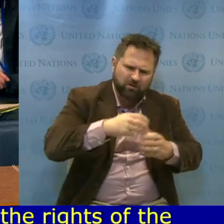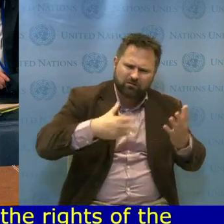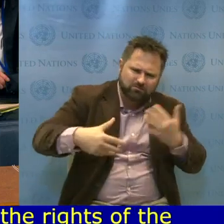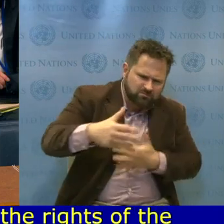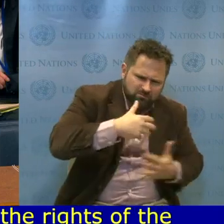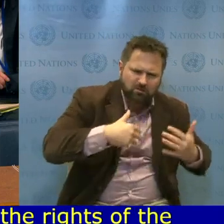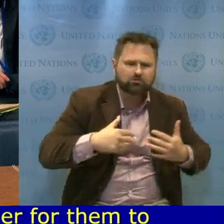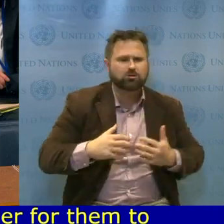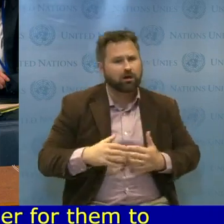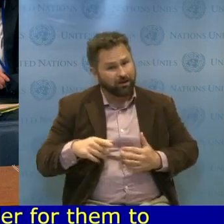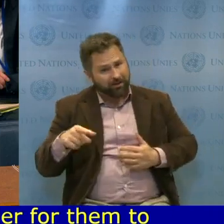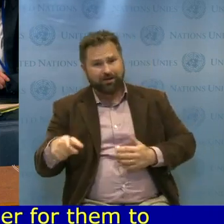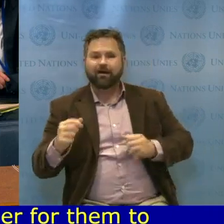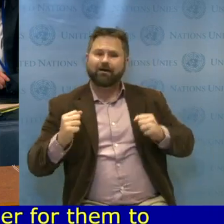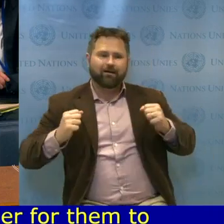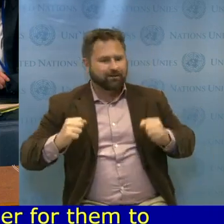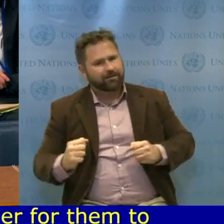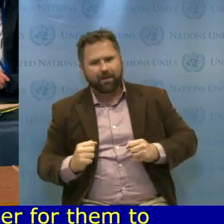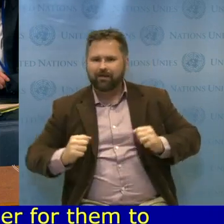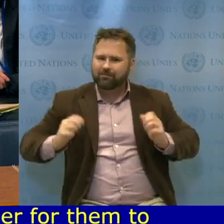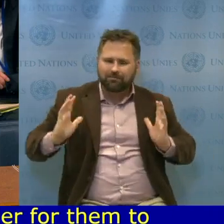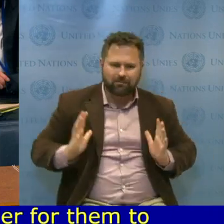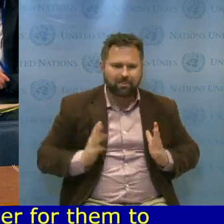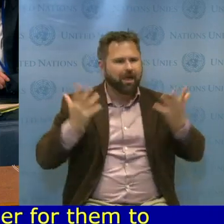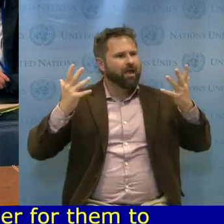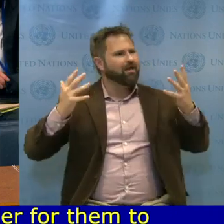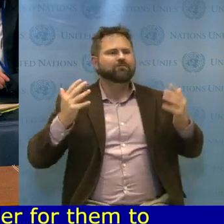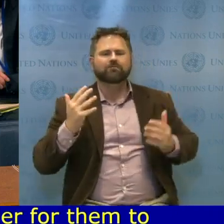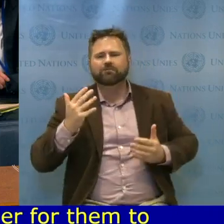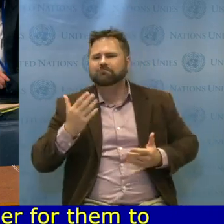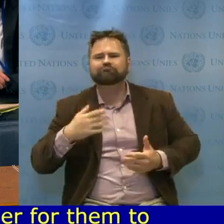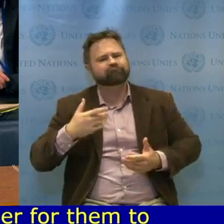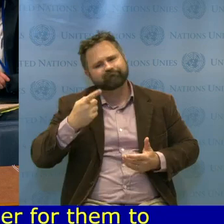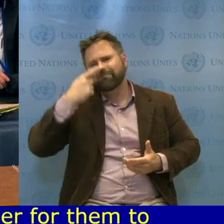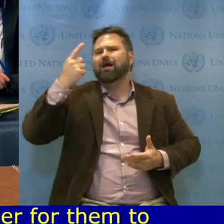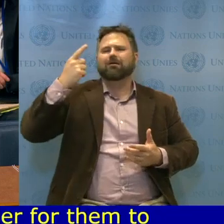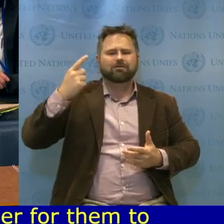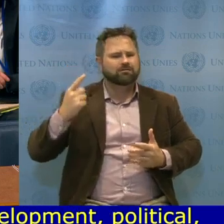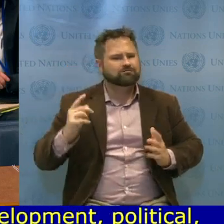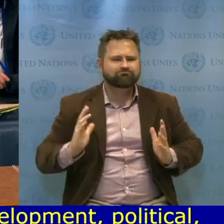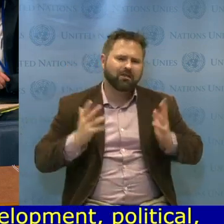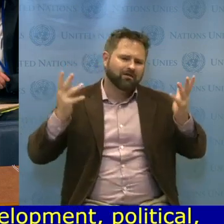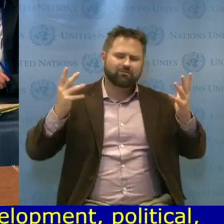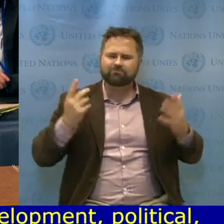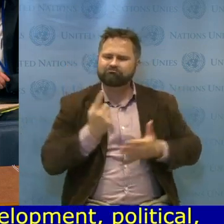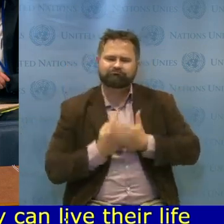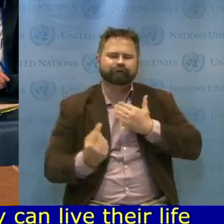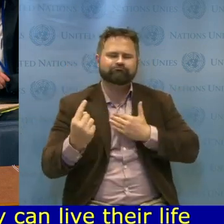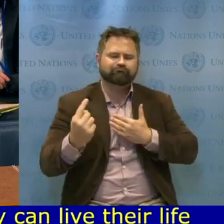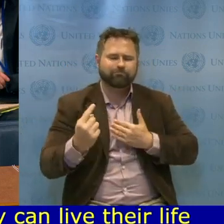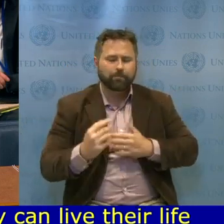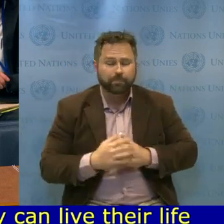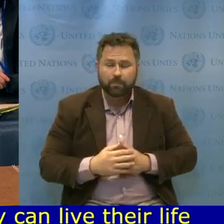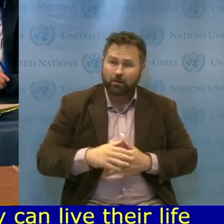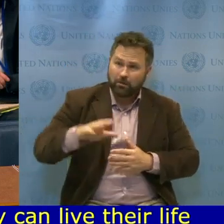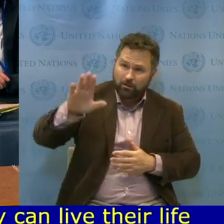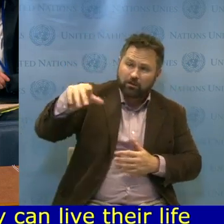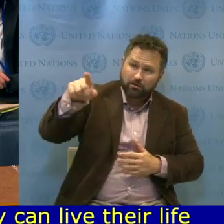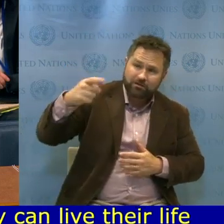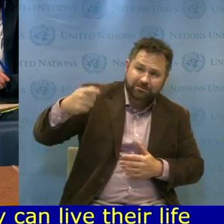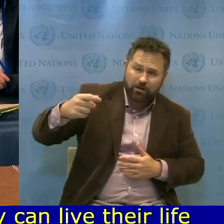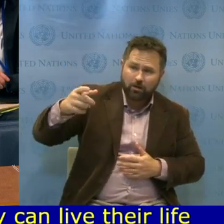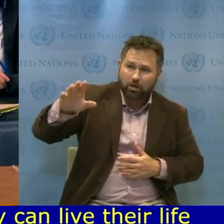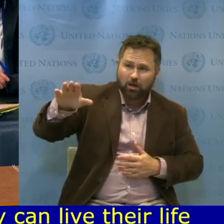they can live their life with dignity in the society. Madam Chair, I wish to point out a fact that